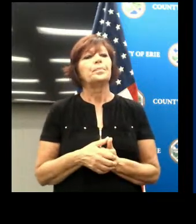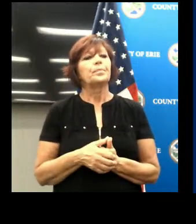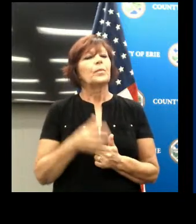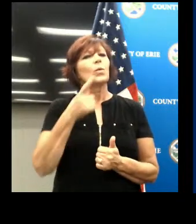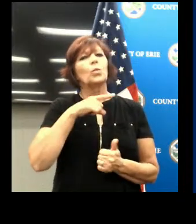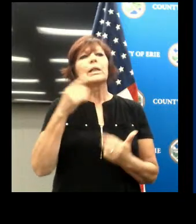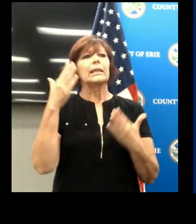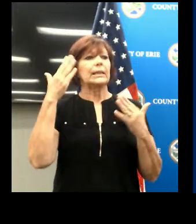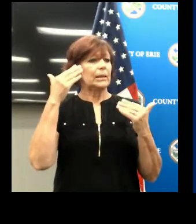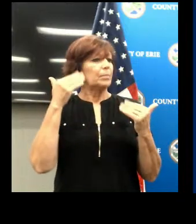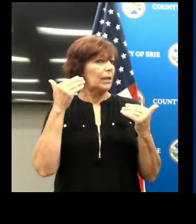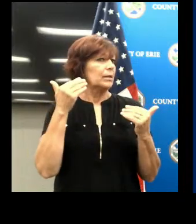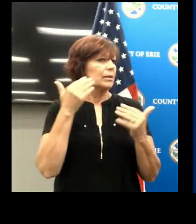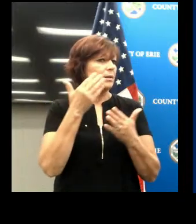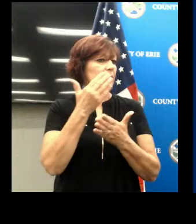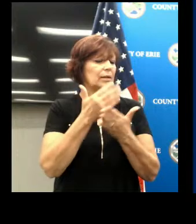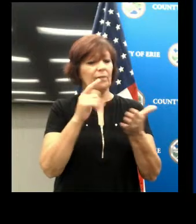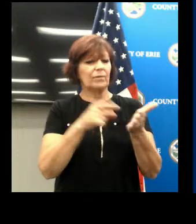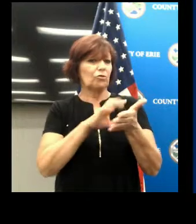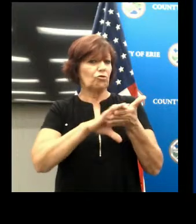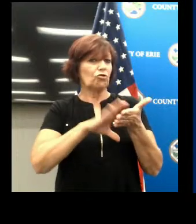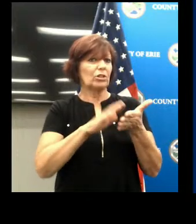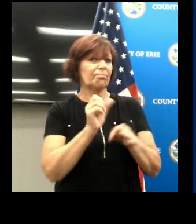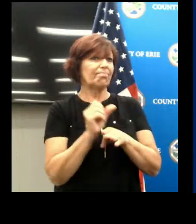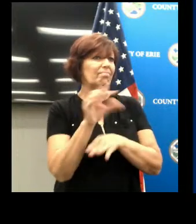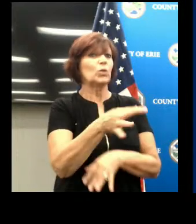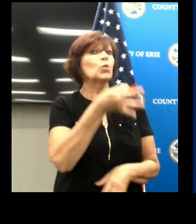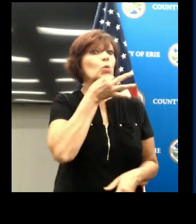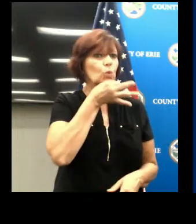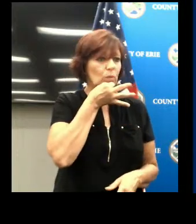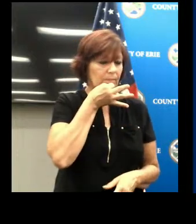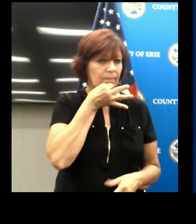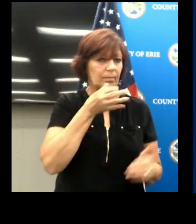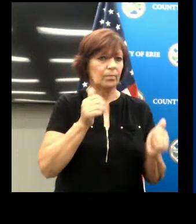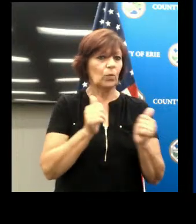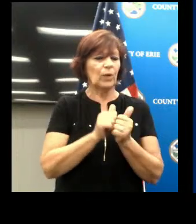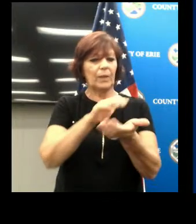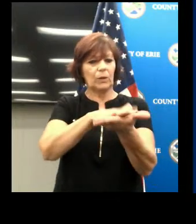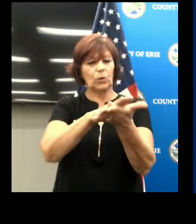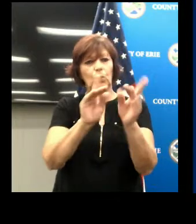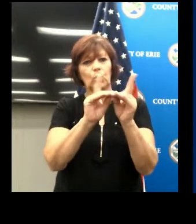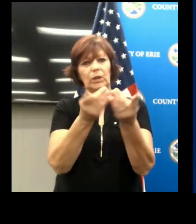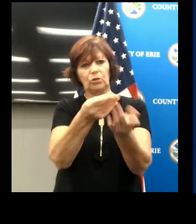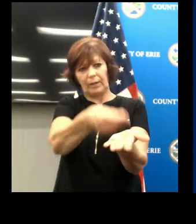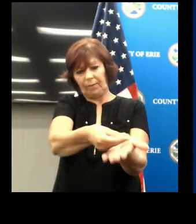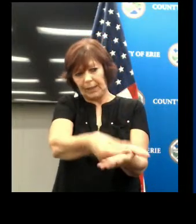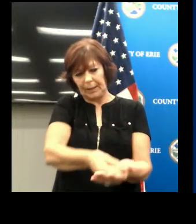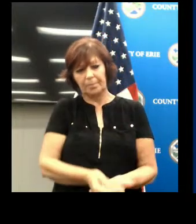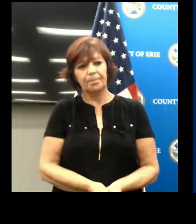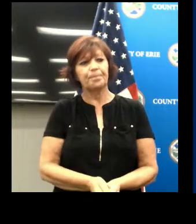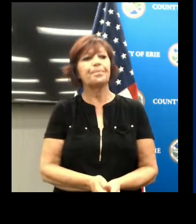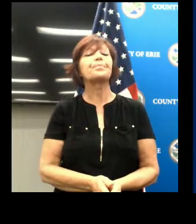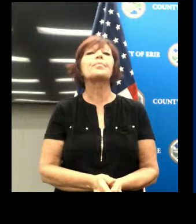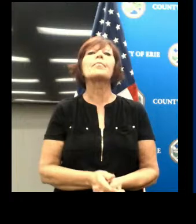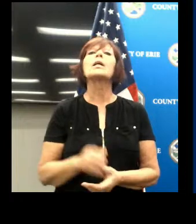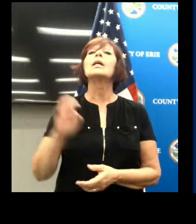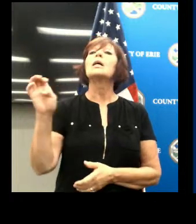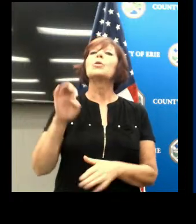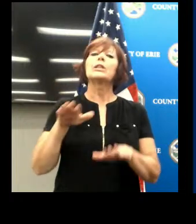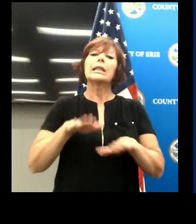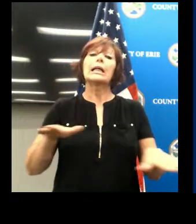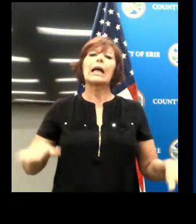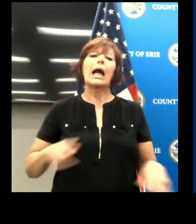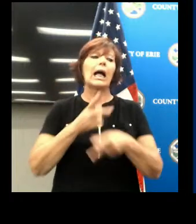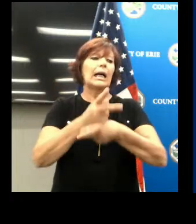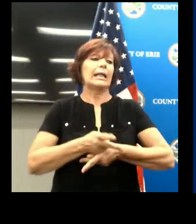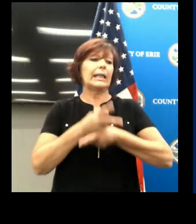we expect that some of the first checks will be going out very soon with regards to the school district funding. The Erie County Emergency Child Care Task Force